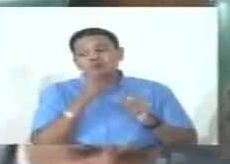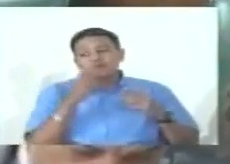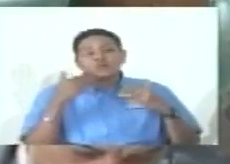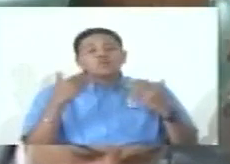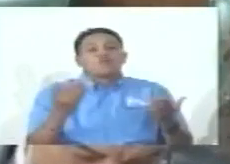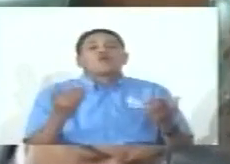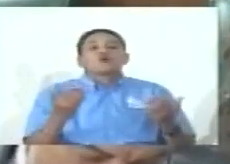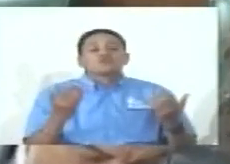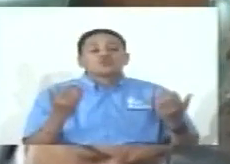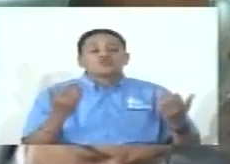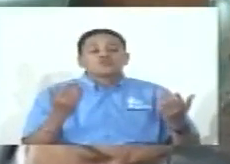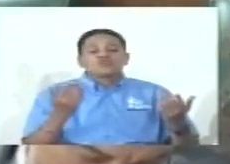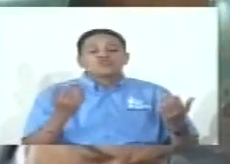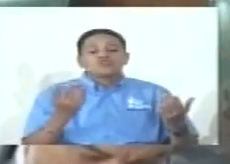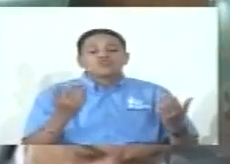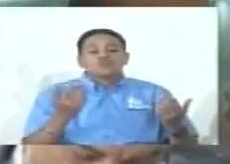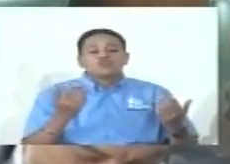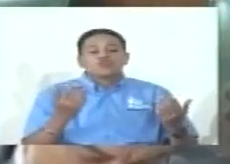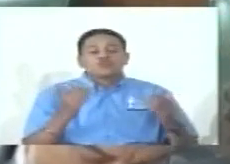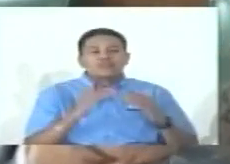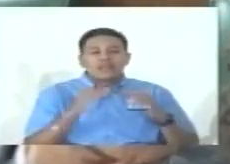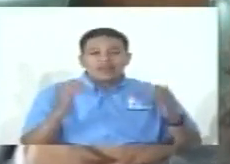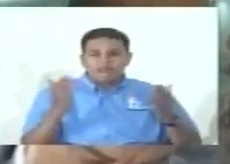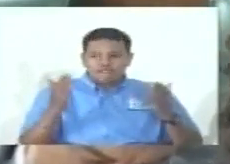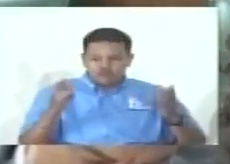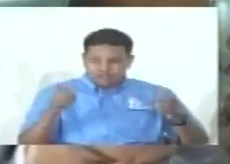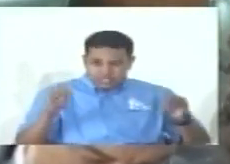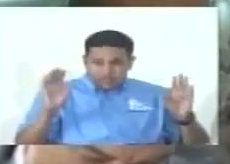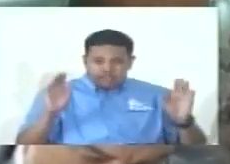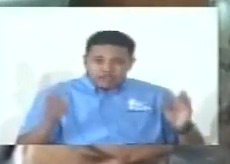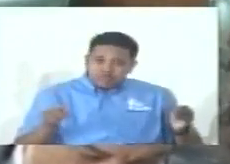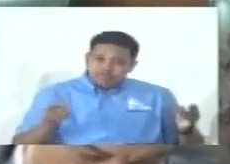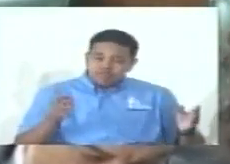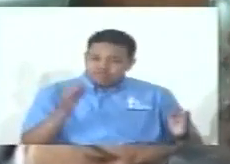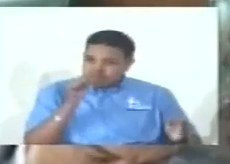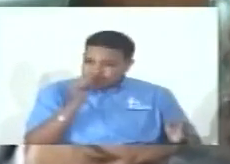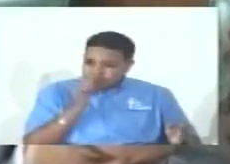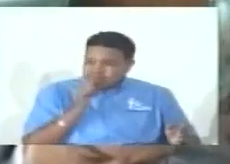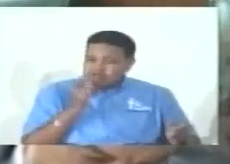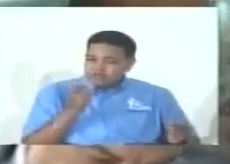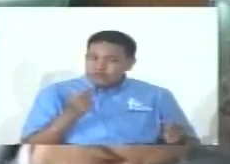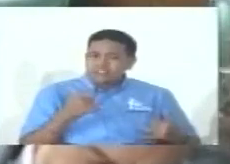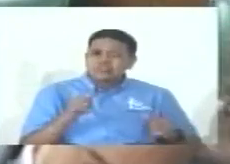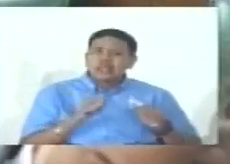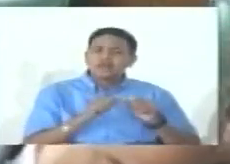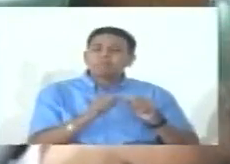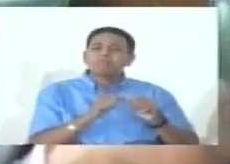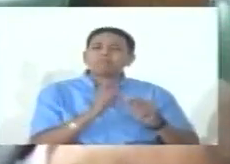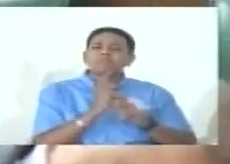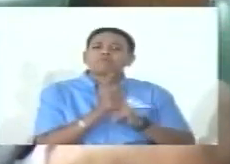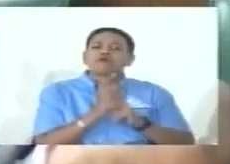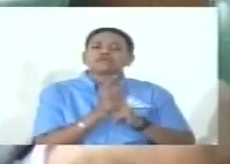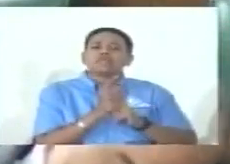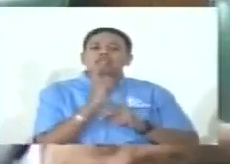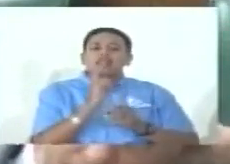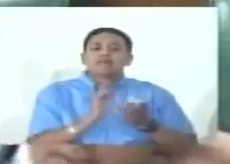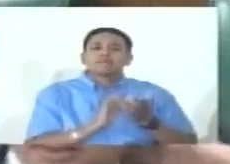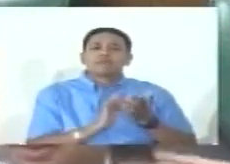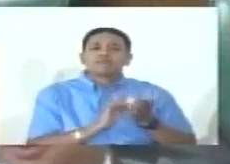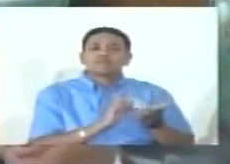do the level of service that he has done and still maintain a medical